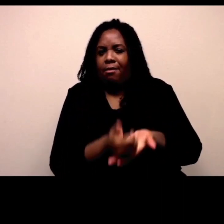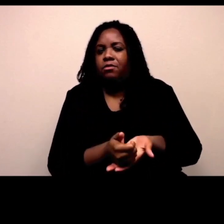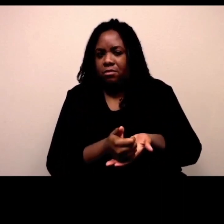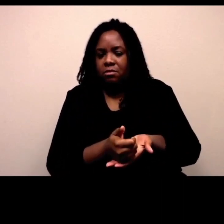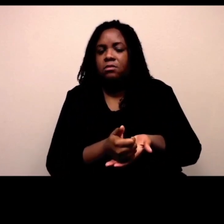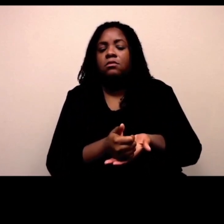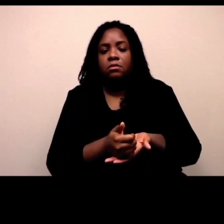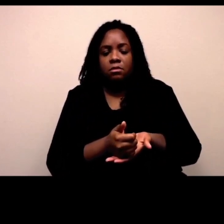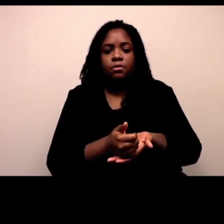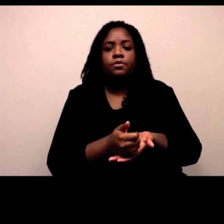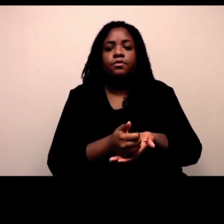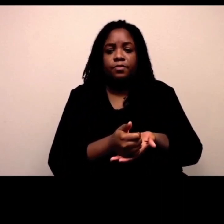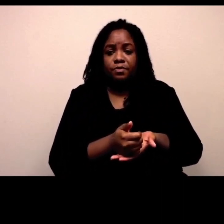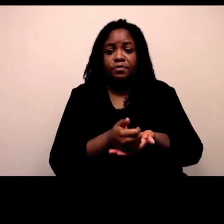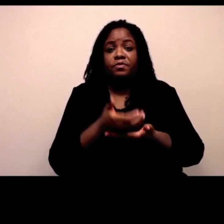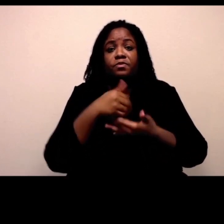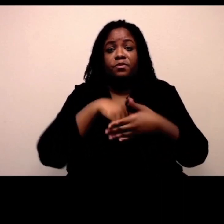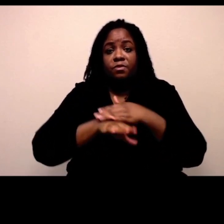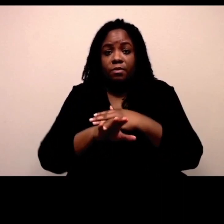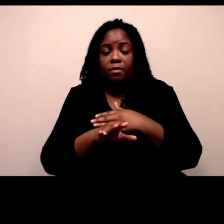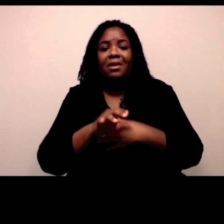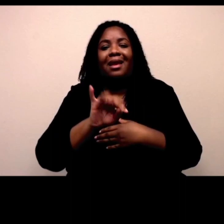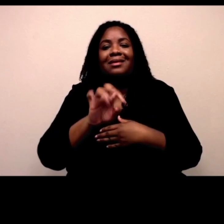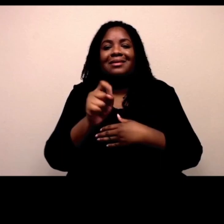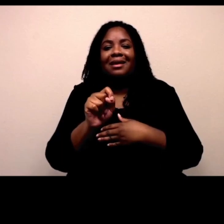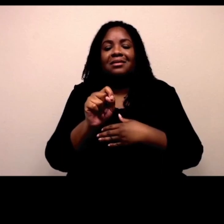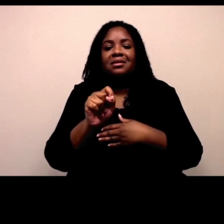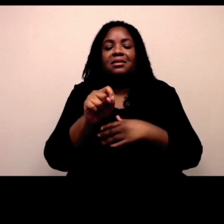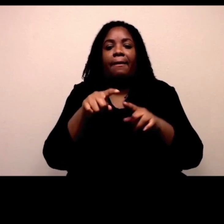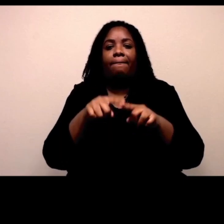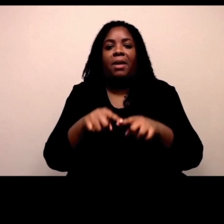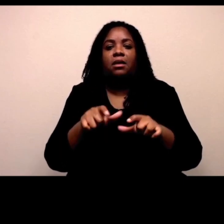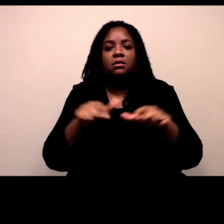moving into like text-based languages. So that's what I love about it.